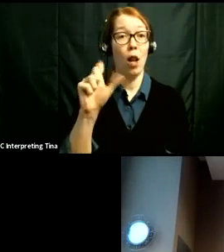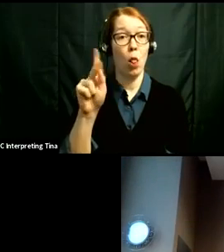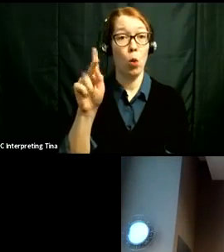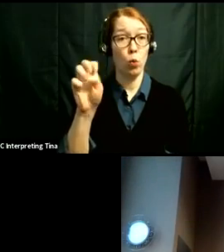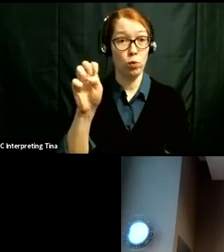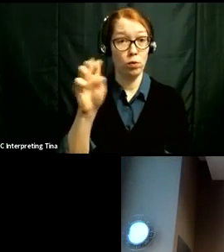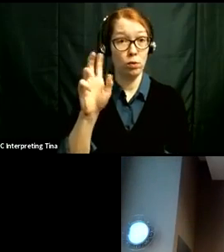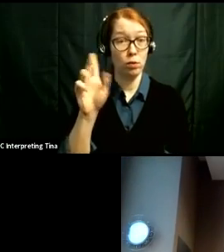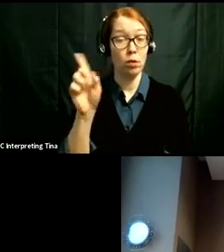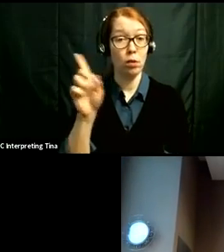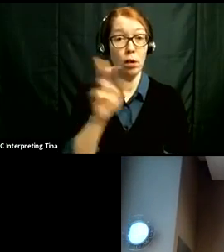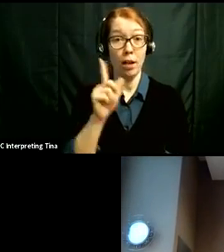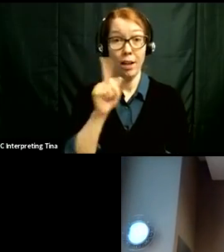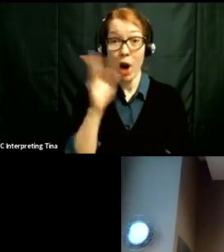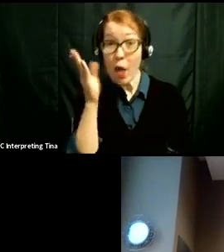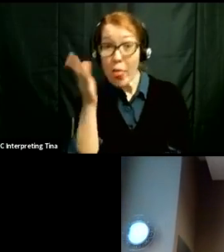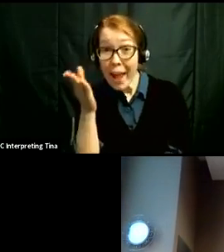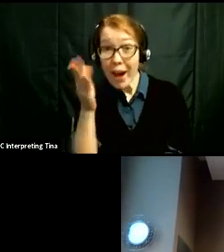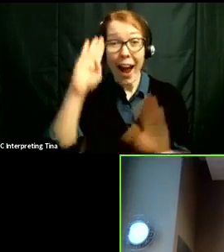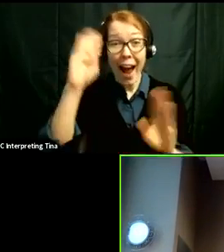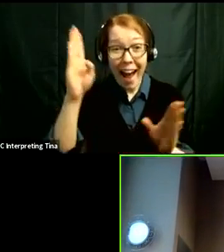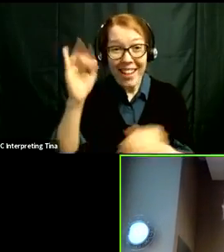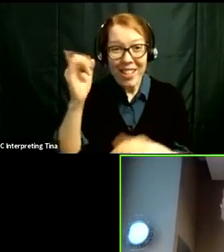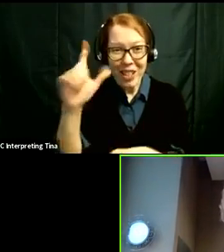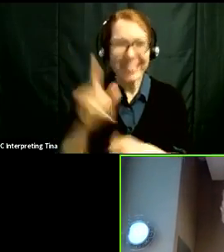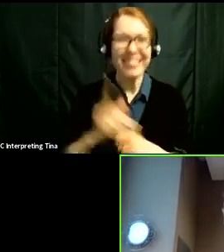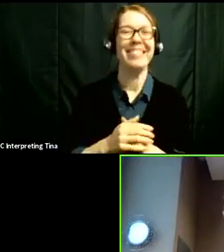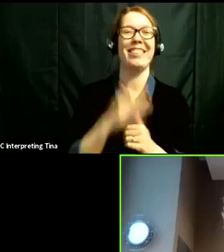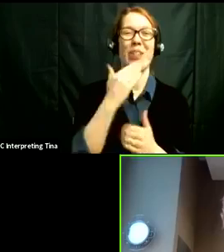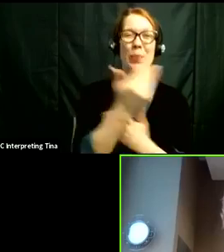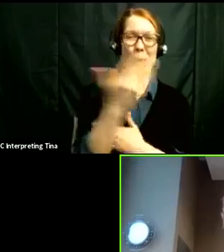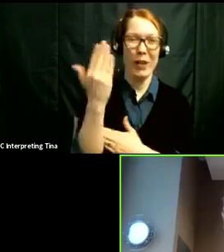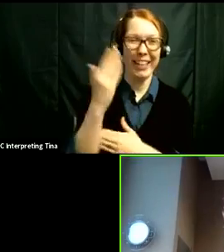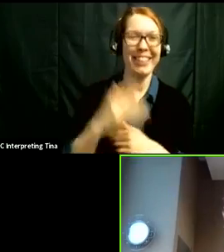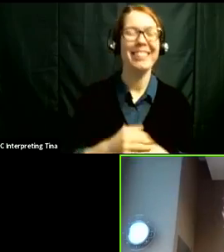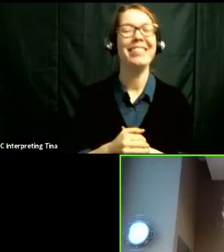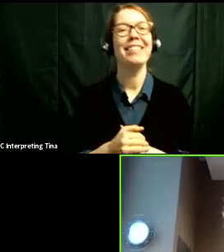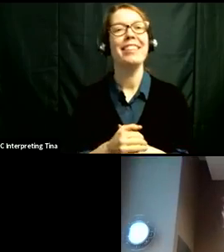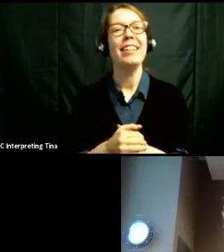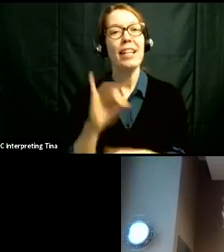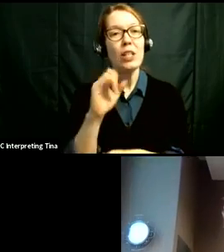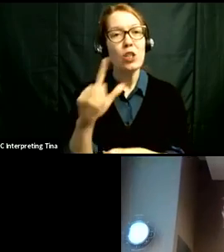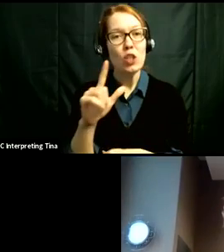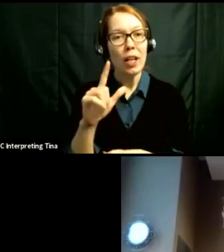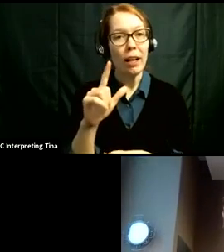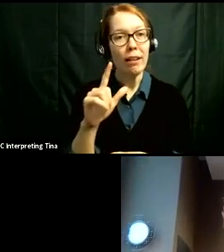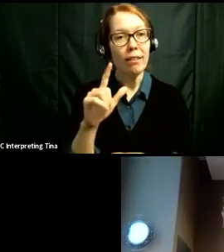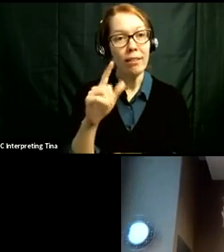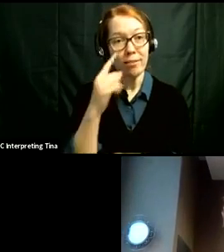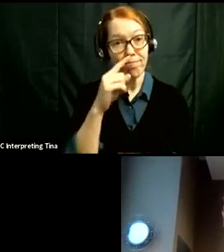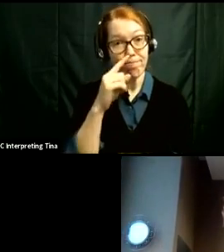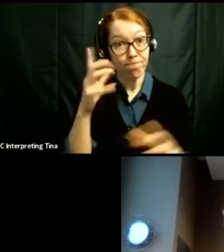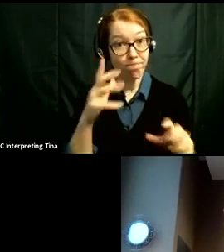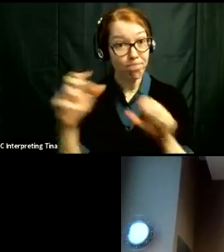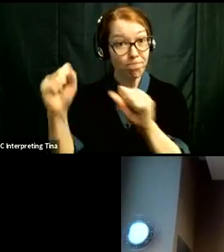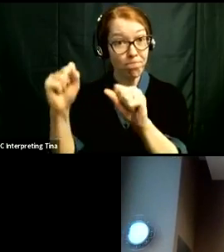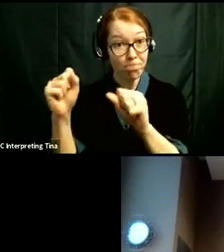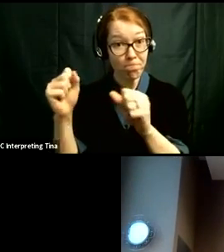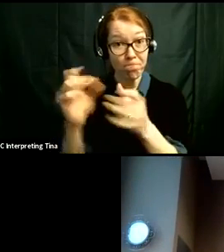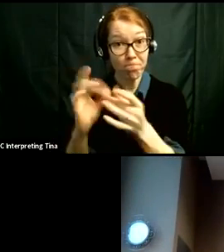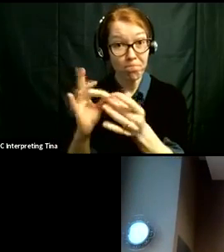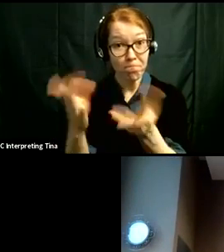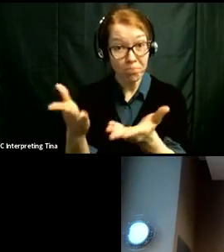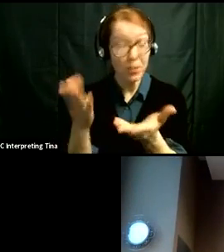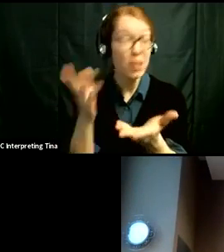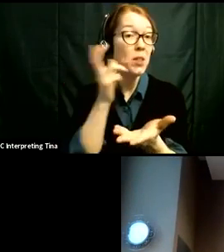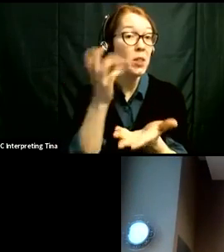you there? Are you up there? Hi, Jill. I am. Good morning. Good morning. Jill, Good morning. please take this away and